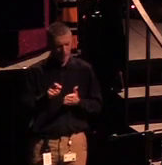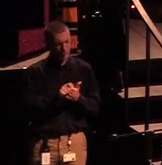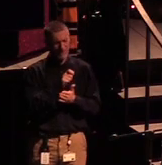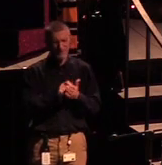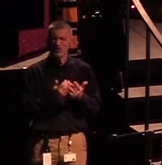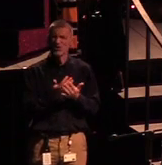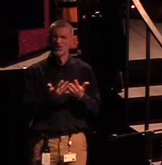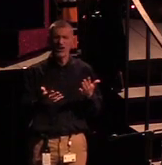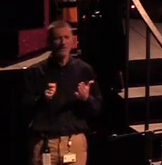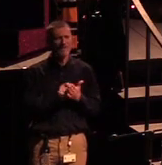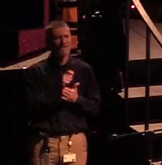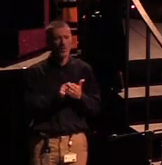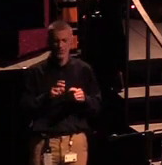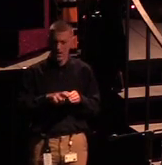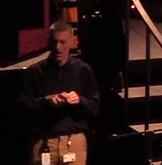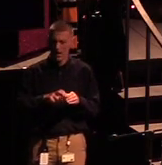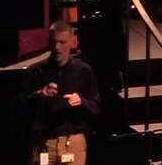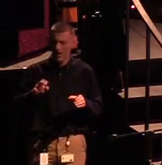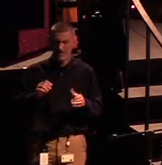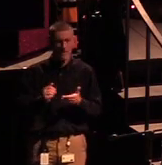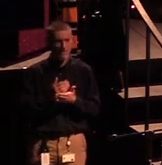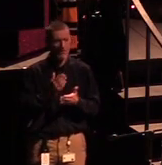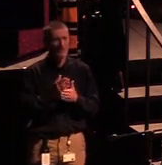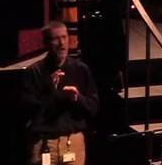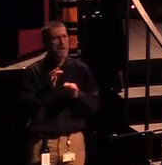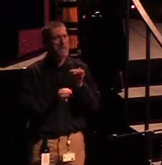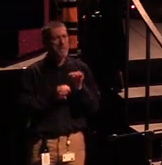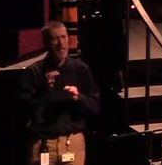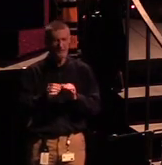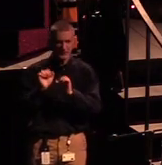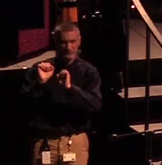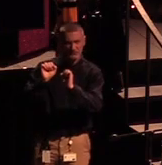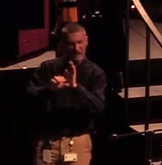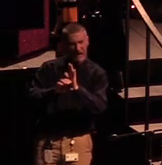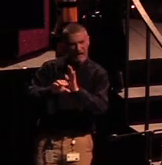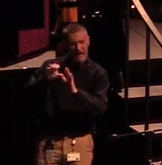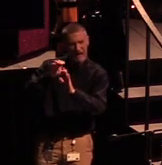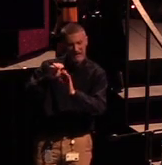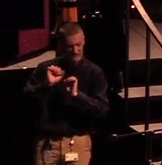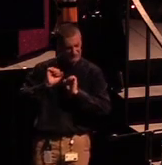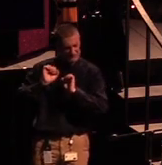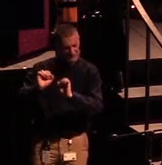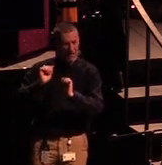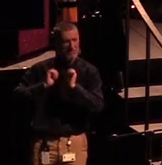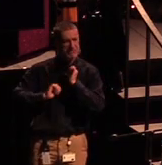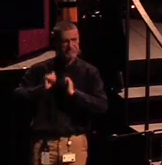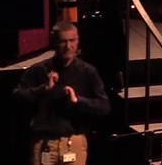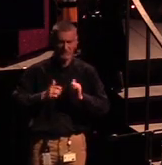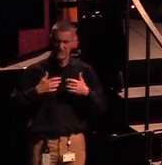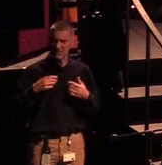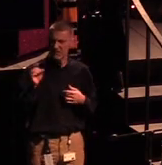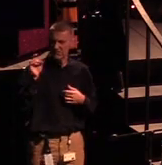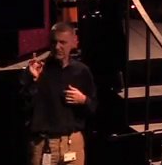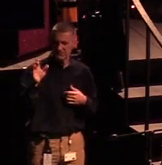was a lack of understanding from the political class and the privilege know societies of the real human conditions that people face every